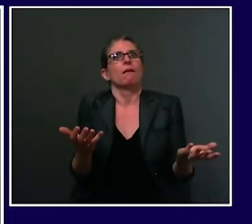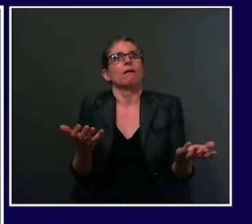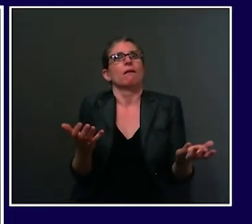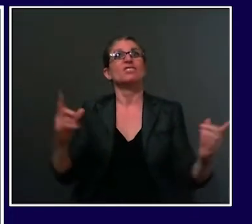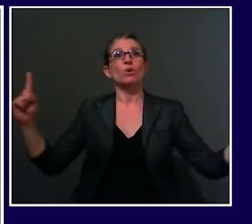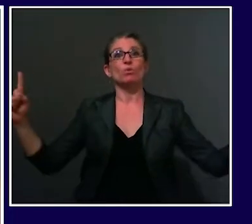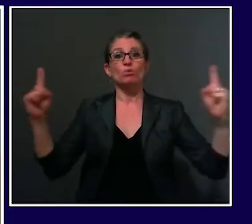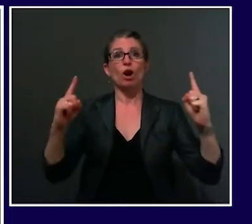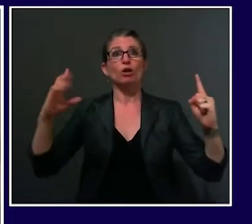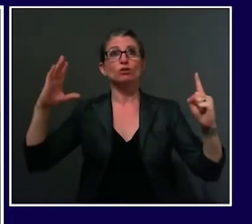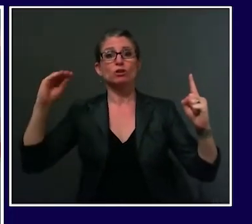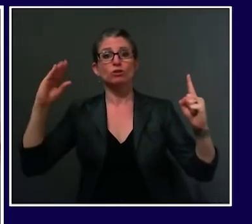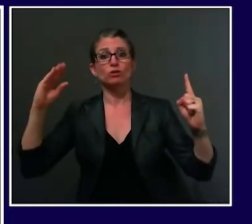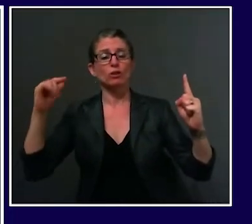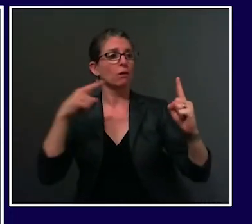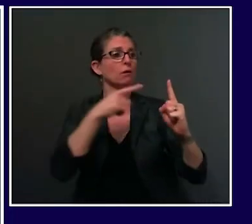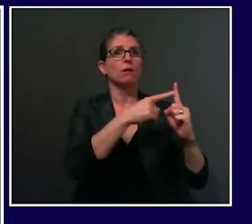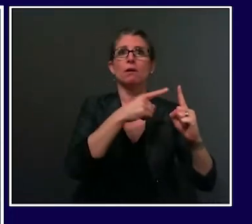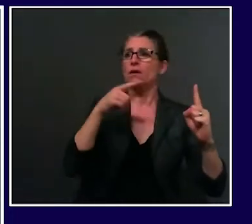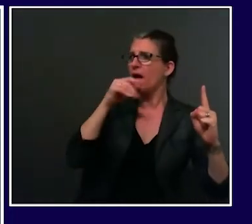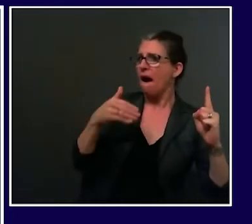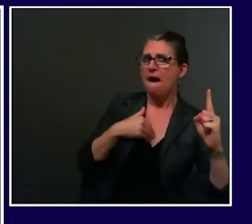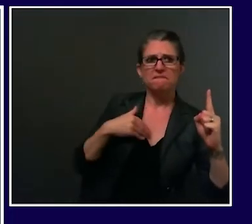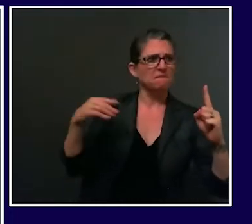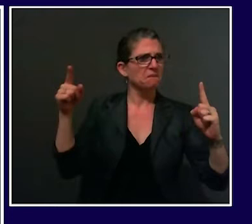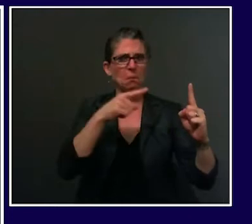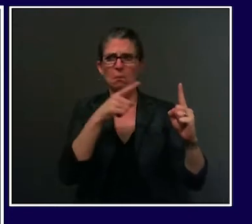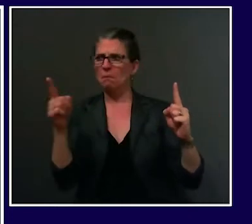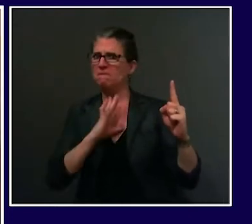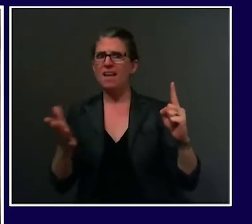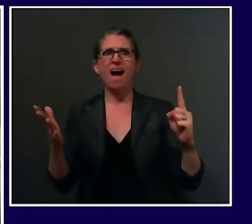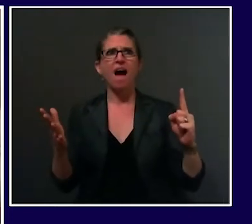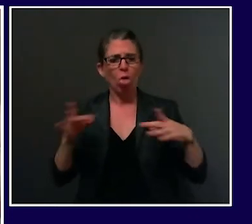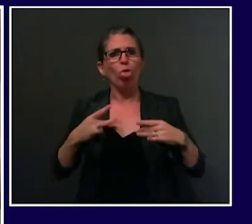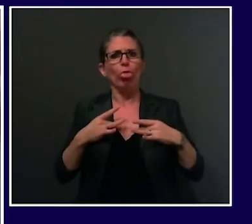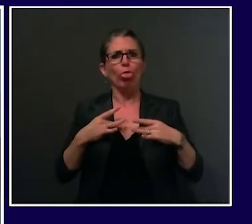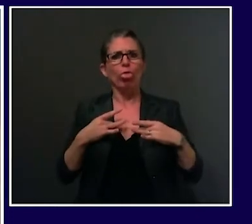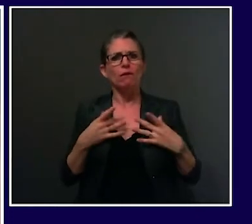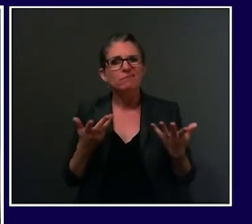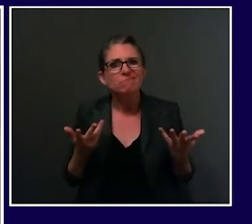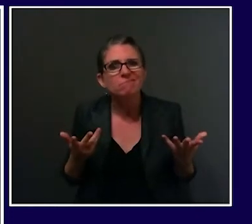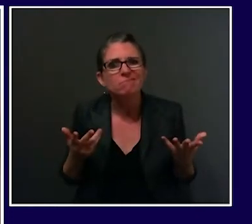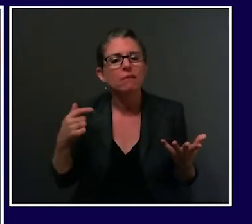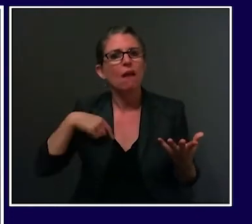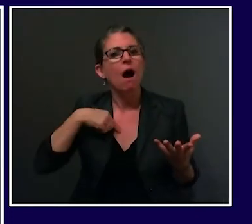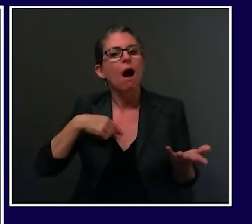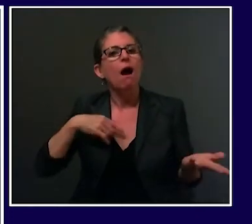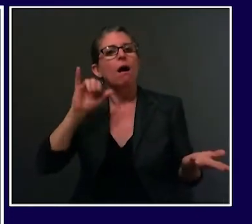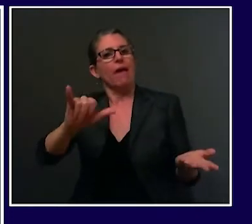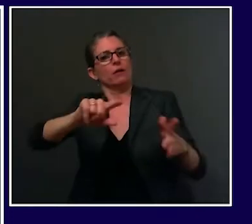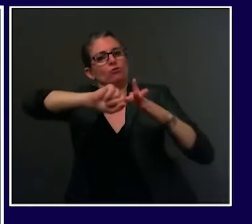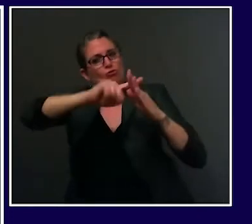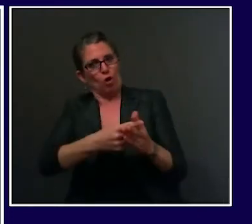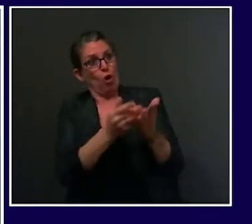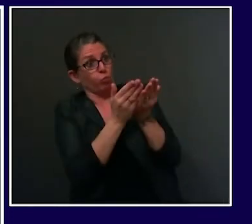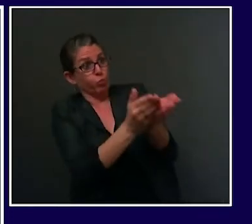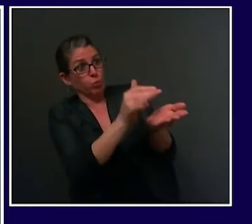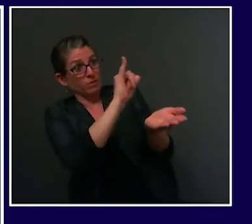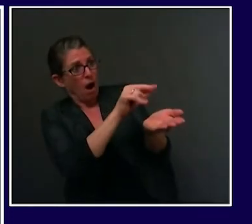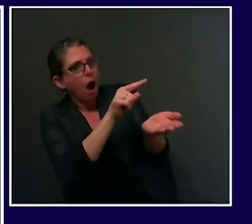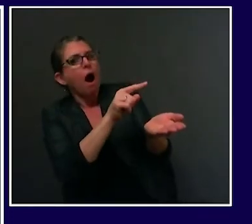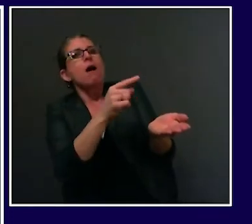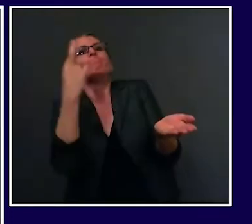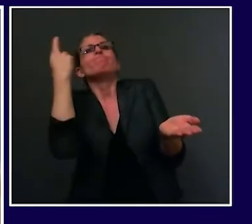themselves. That's when the entire concept of asymptomatic or really pre-symptomatic transmission